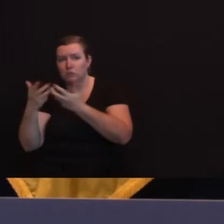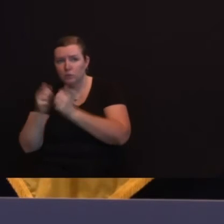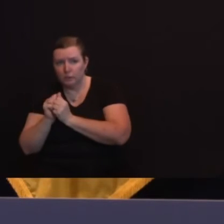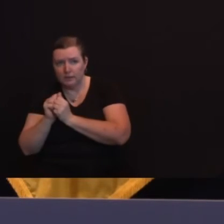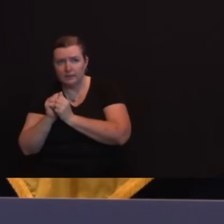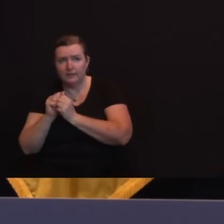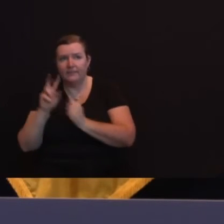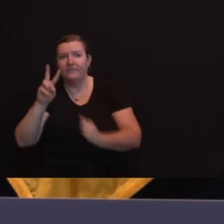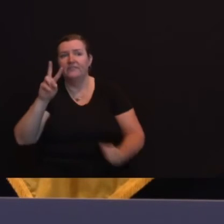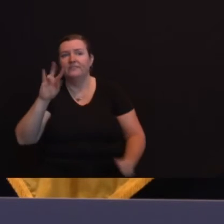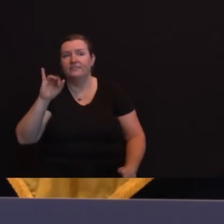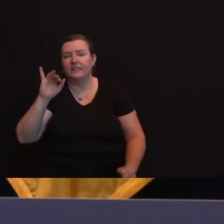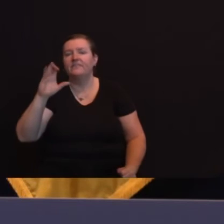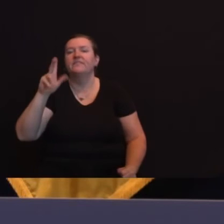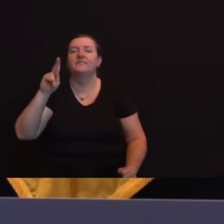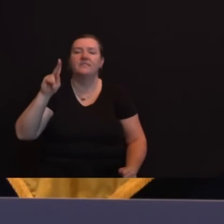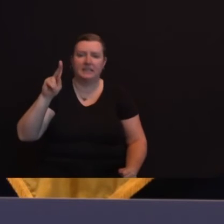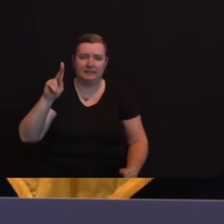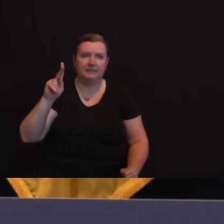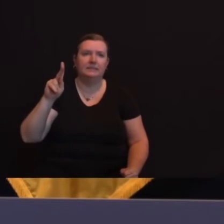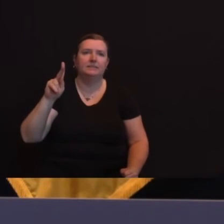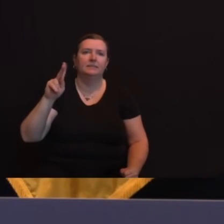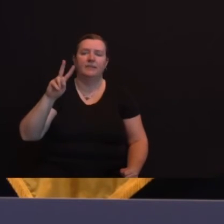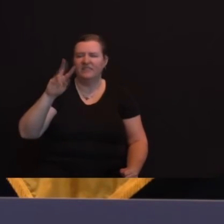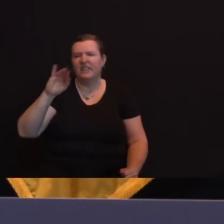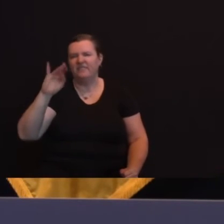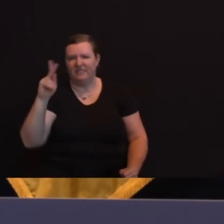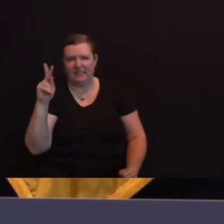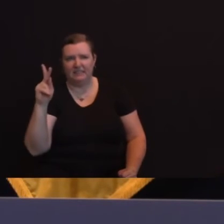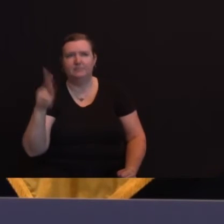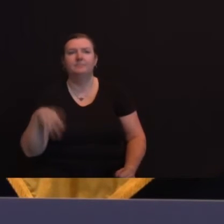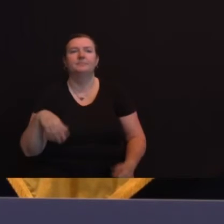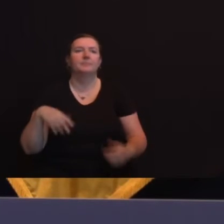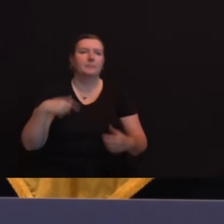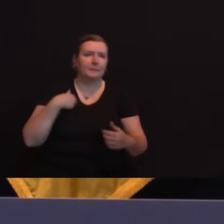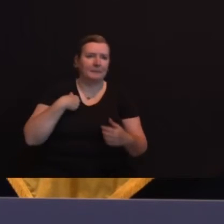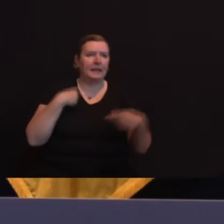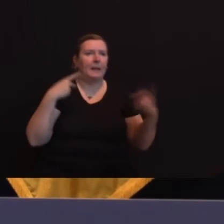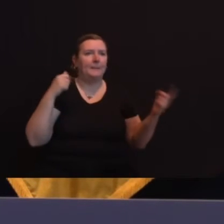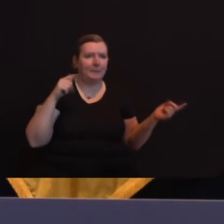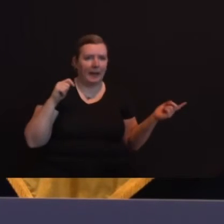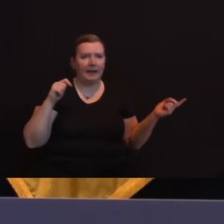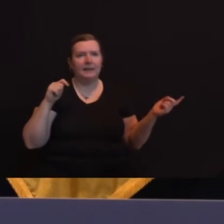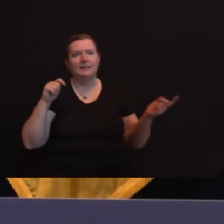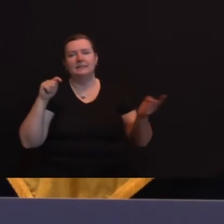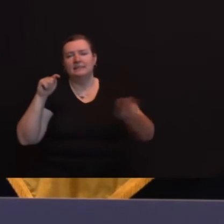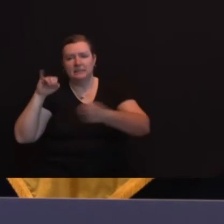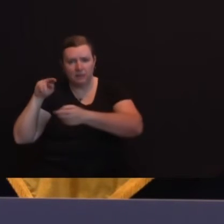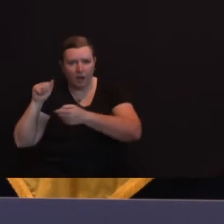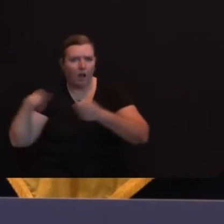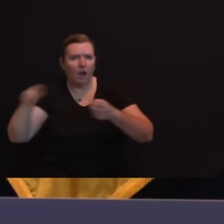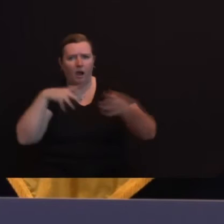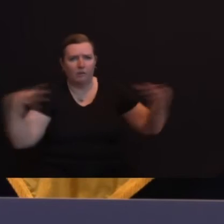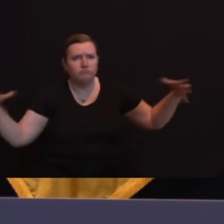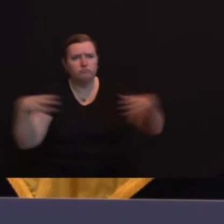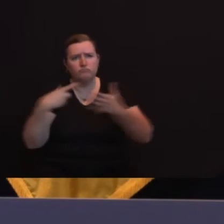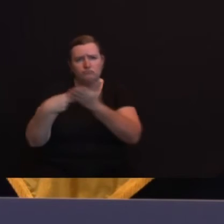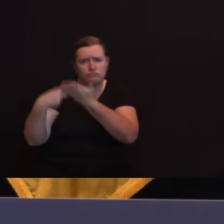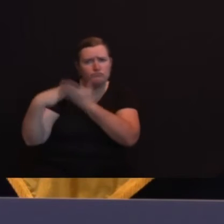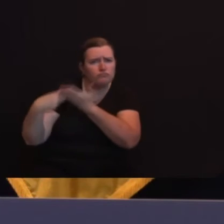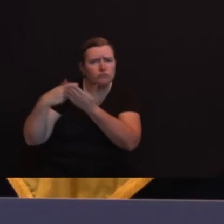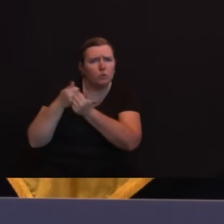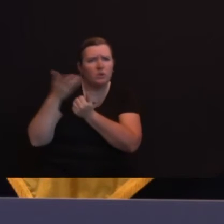what Judy and Pat and I and our teams are announcing today, but also more broadly, what other